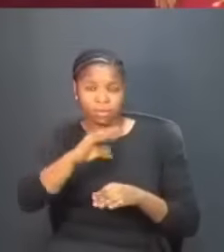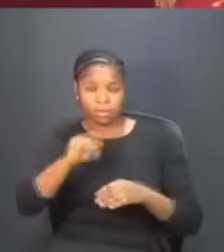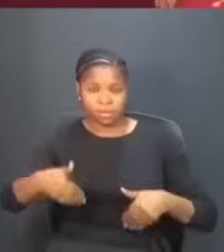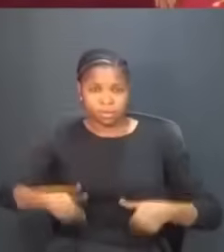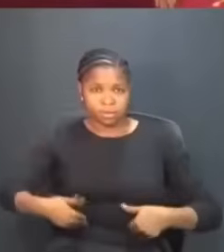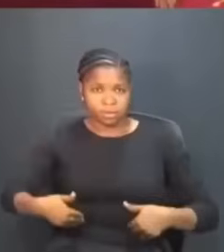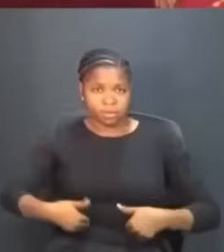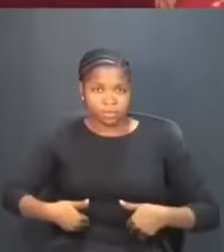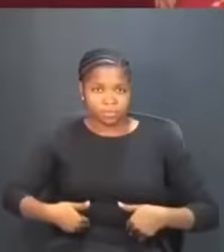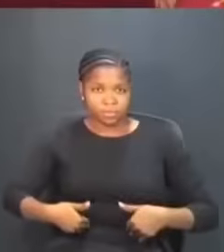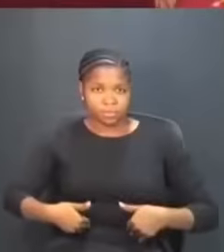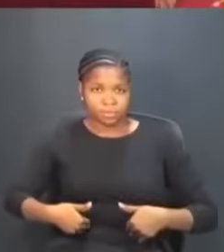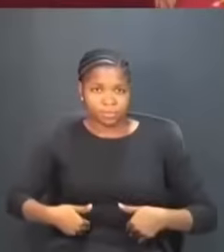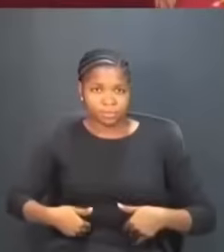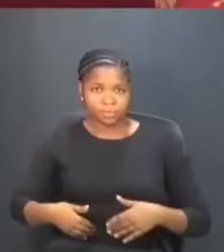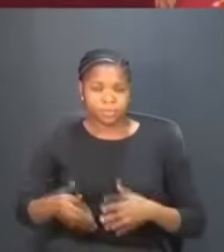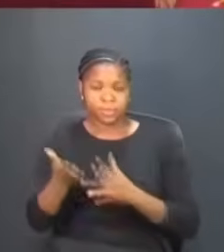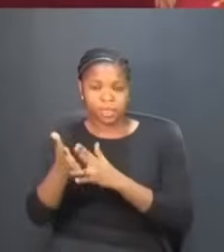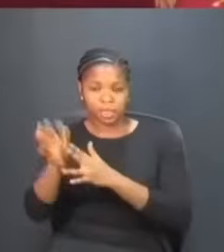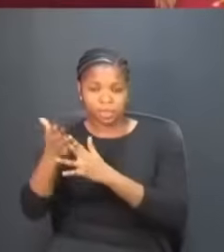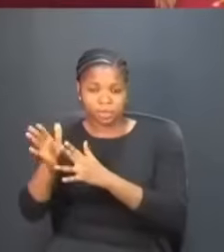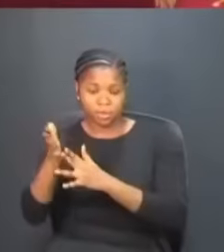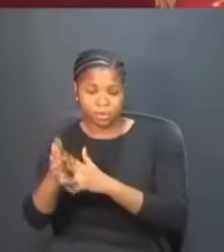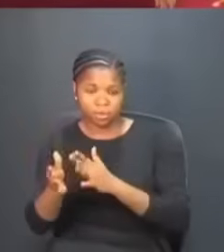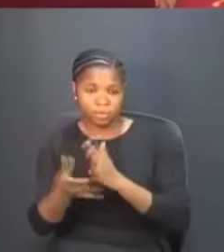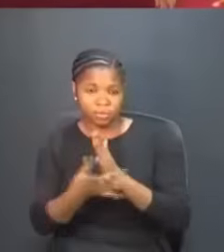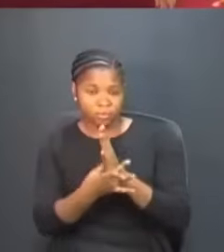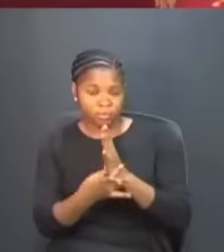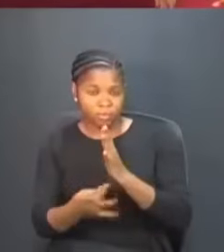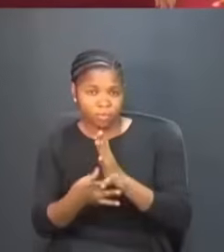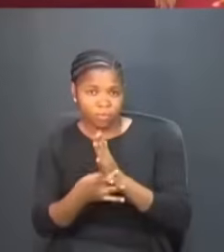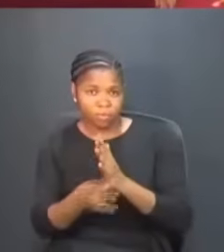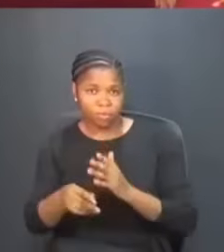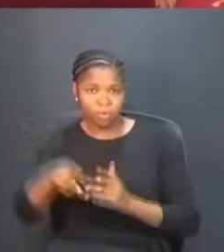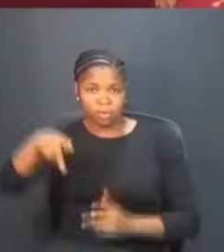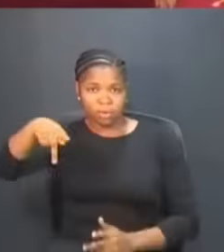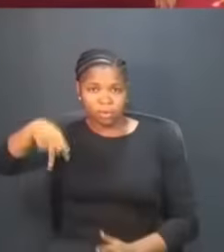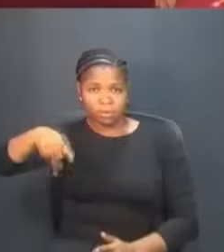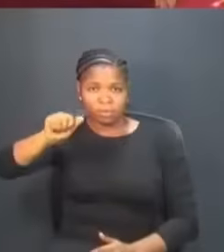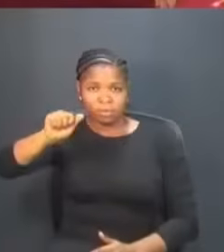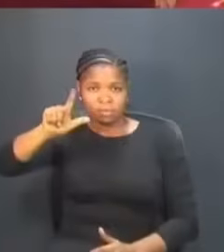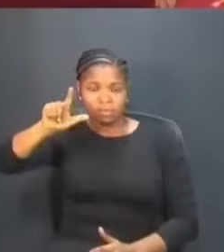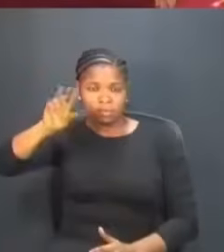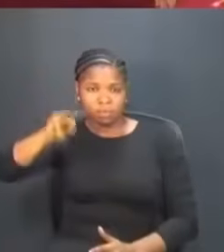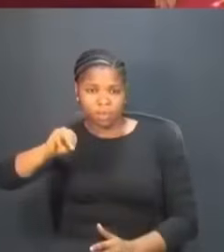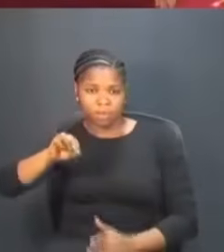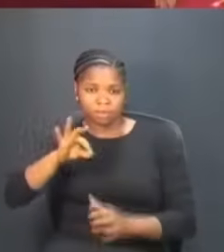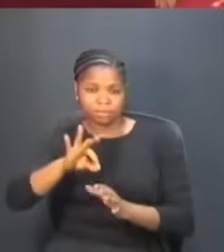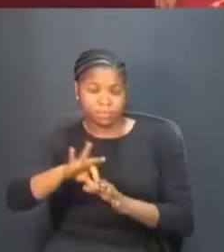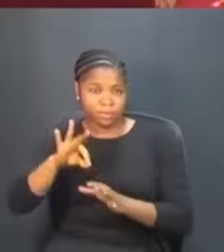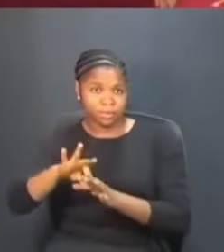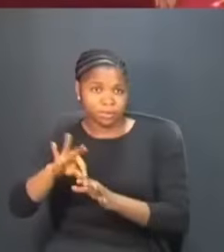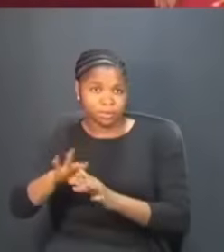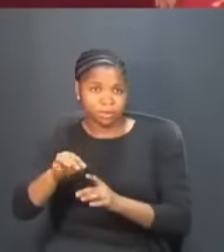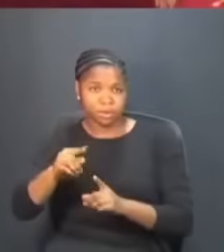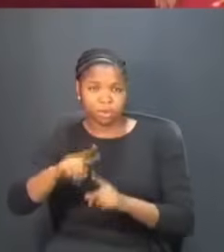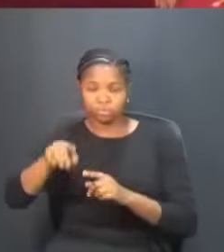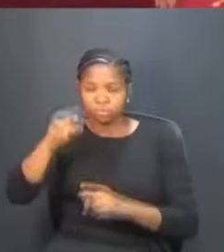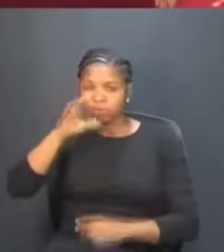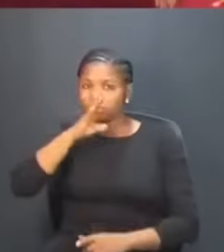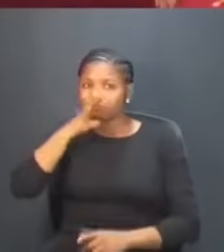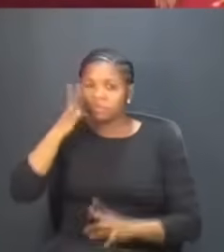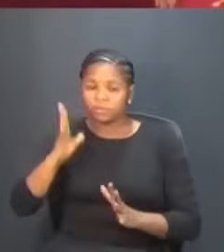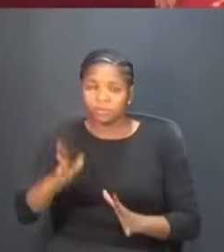Supply of oil palm seedlings to farmers. Mr. Speaker, under this initiative, the Tree Crop Development Authority